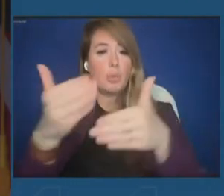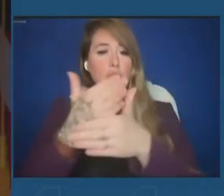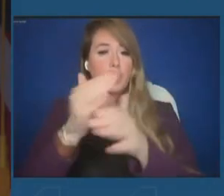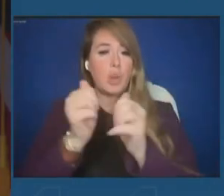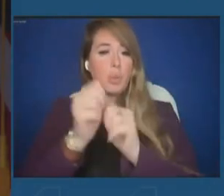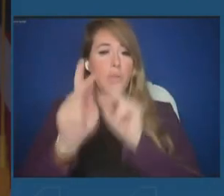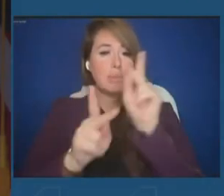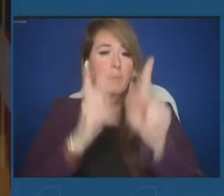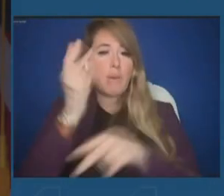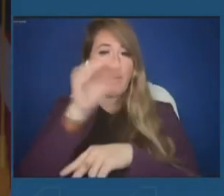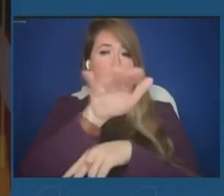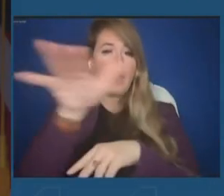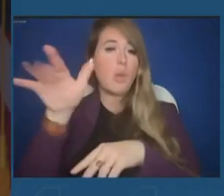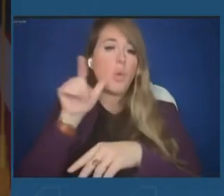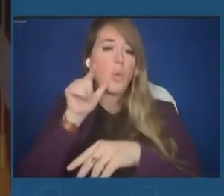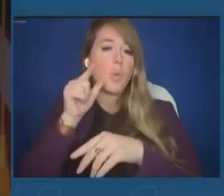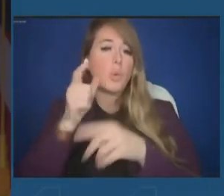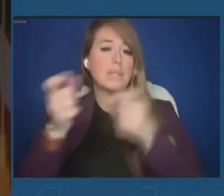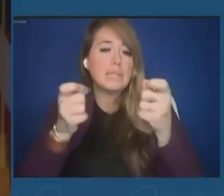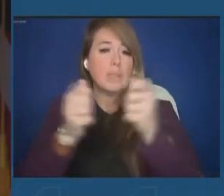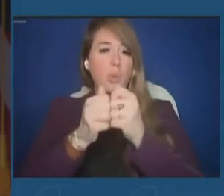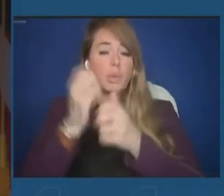there who are dealing with, I'm sure, something